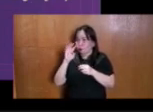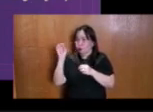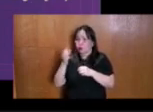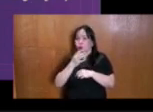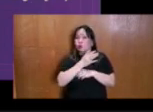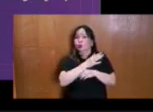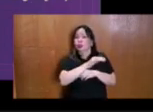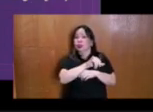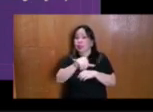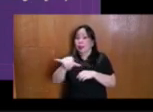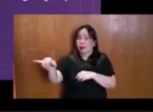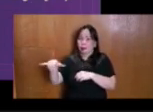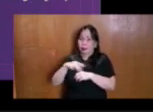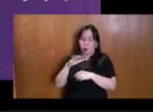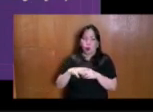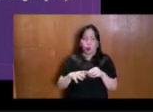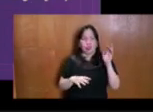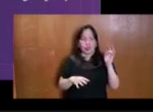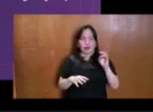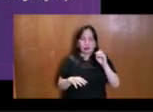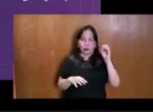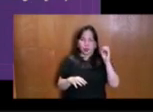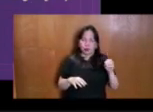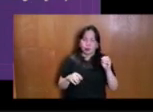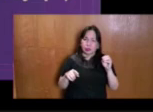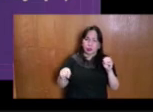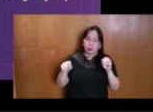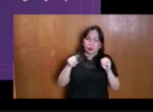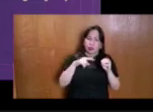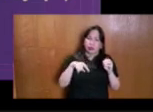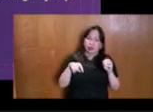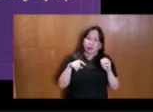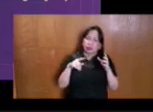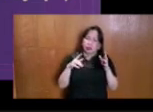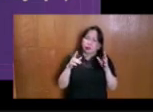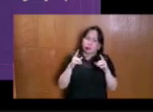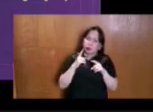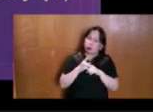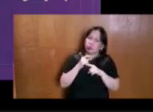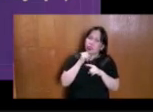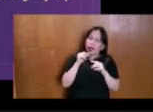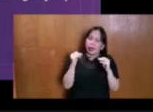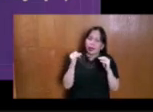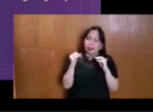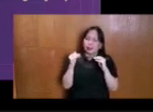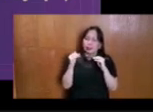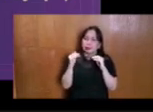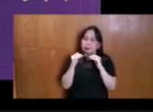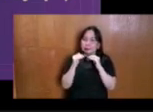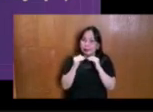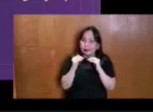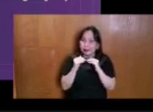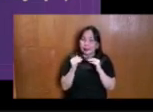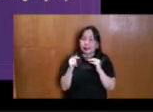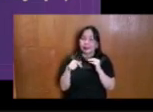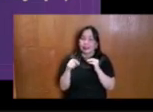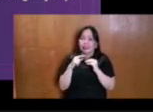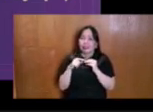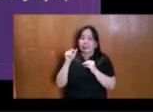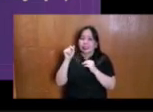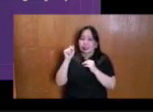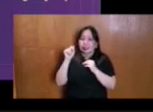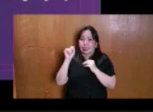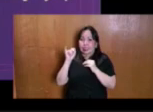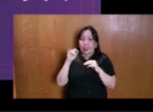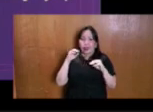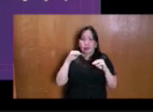You don't see 70%, it's very uneven. And so instead of AI having